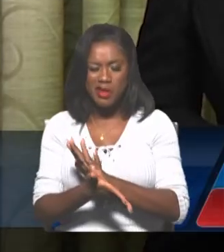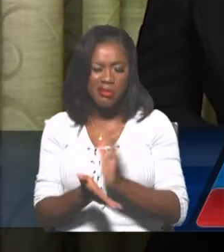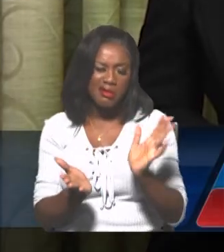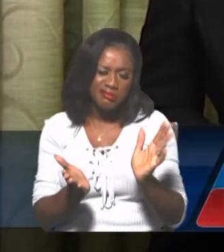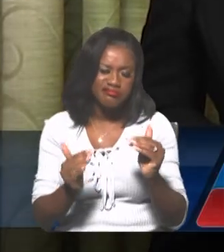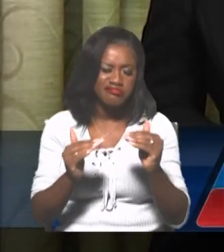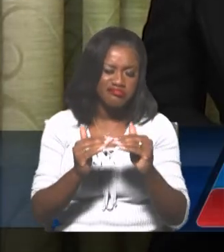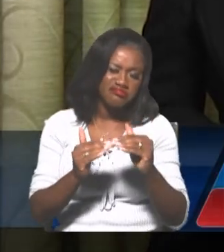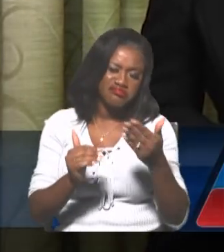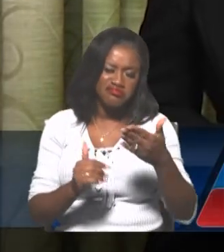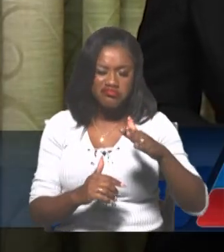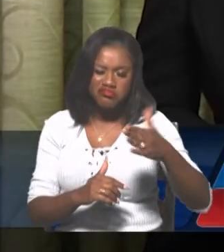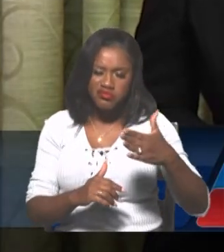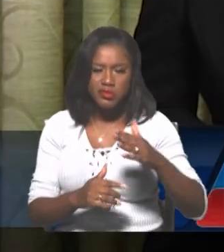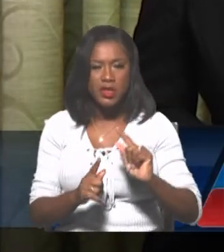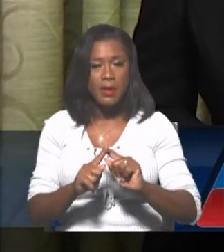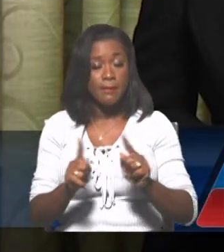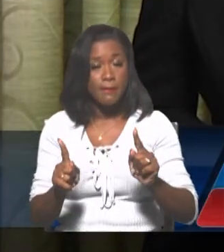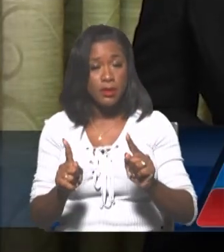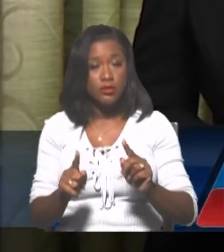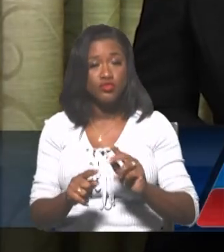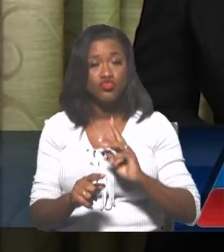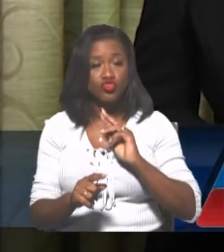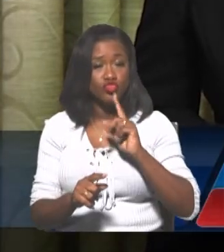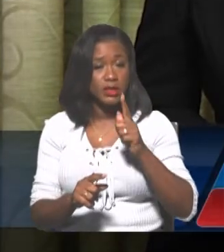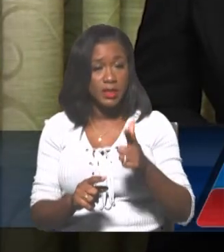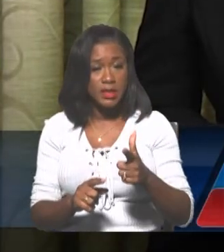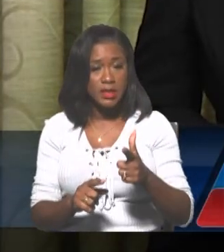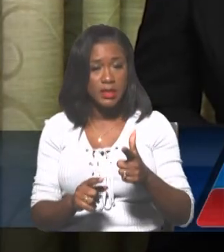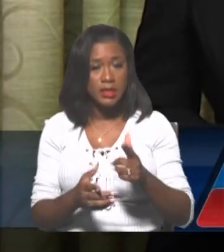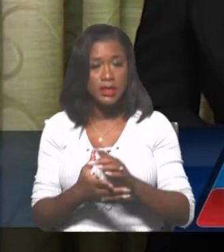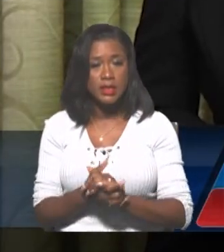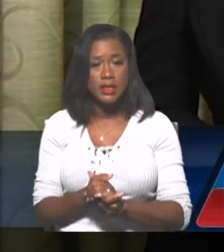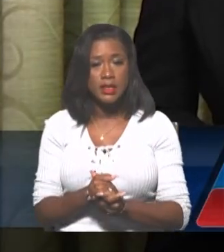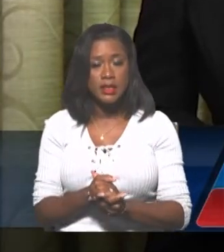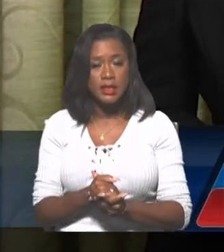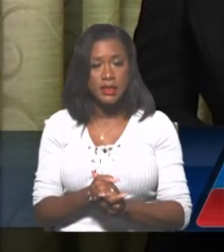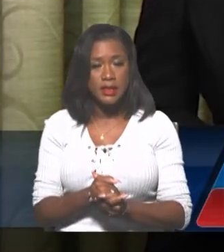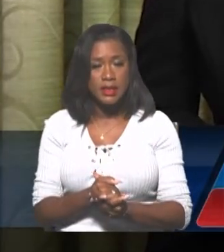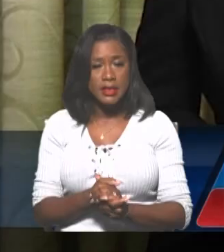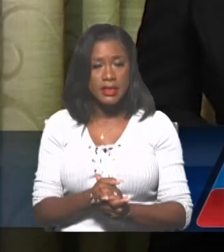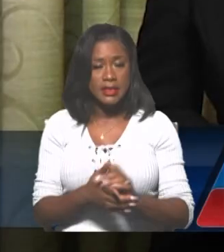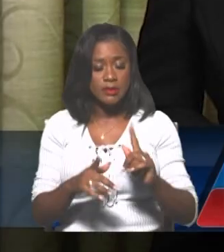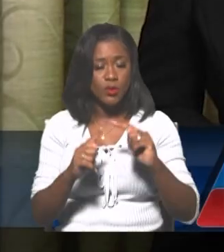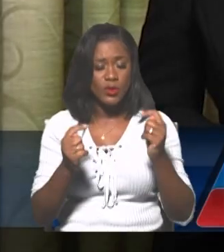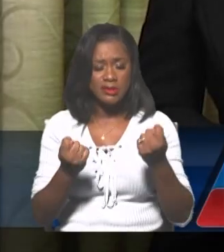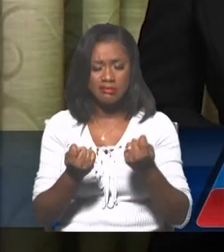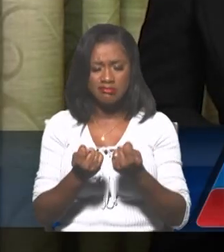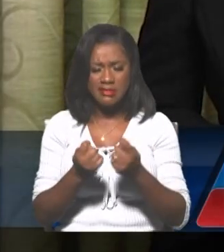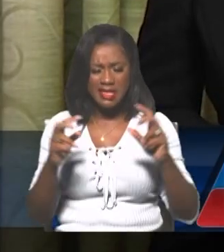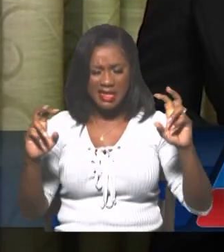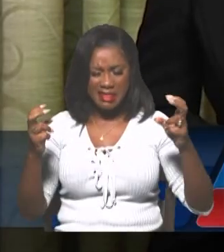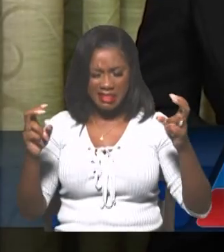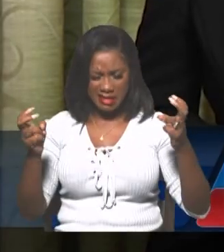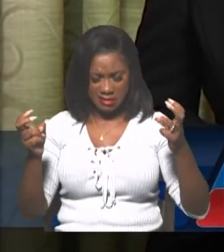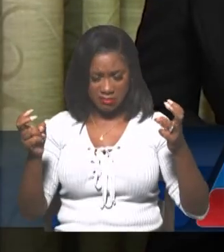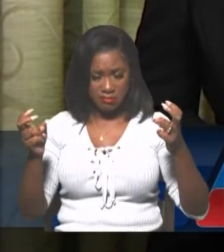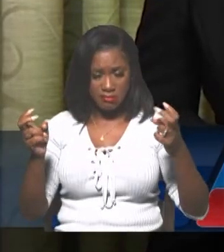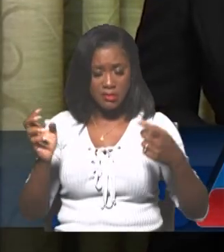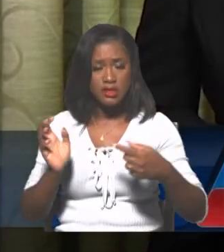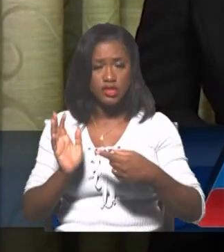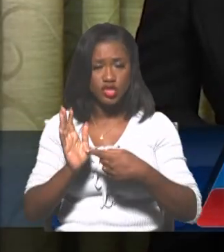attempt, but in reality, what the team suggests that it